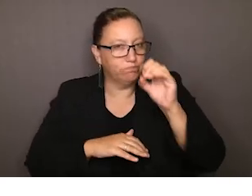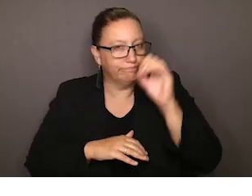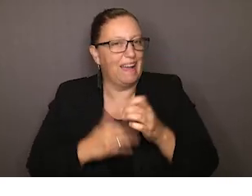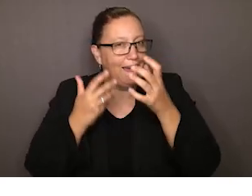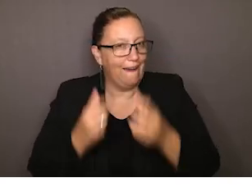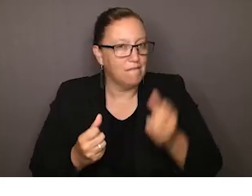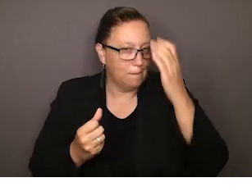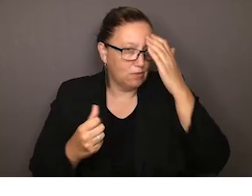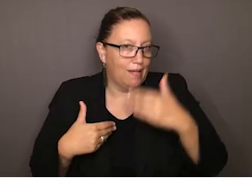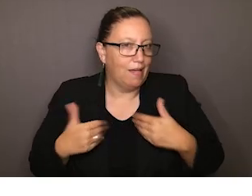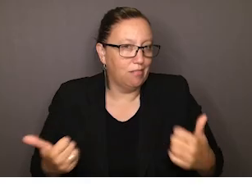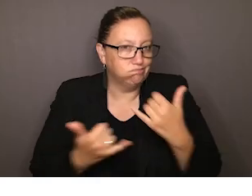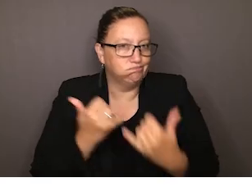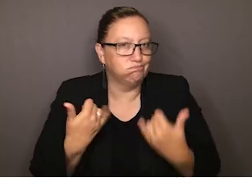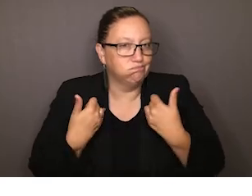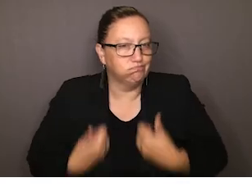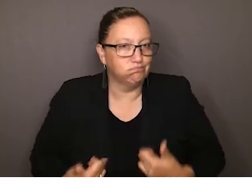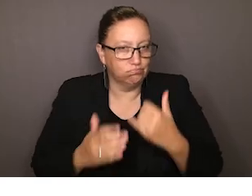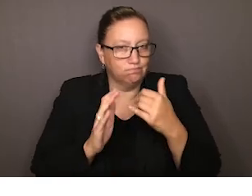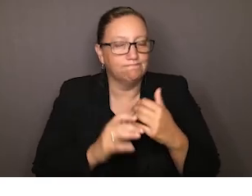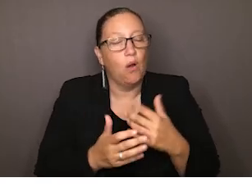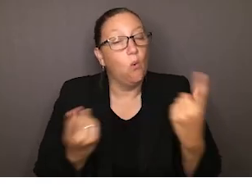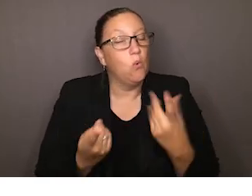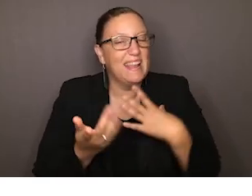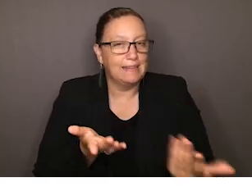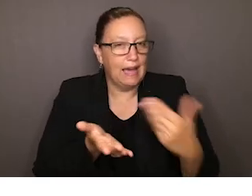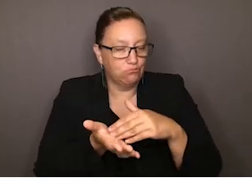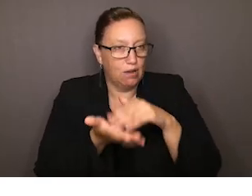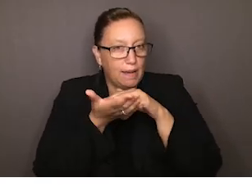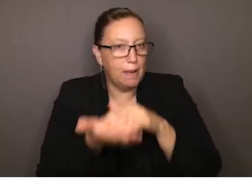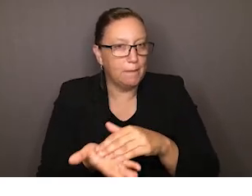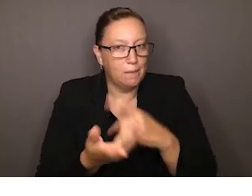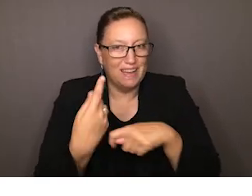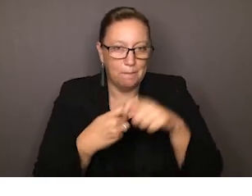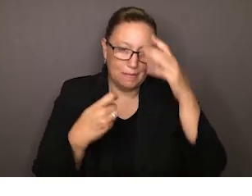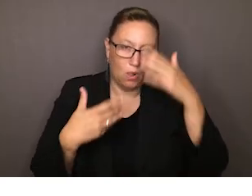and to learn who needs more support to stay mentally well.